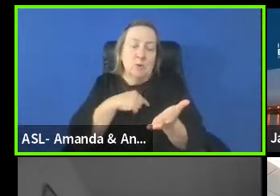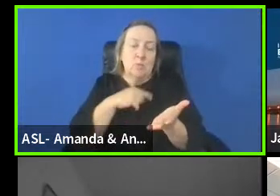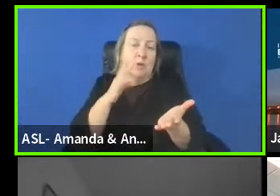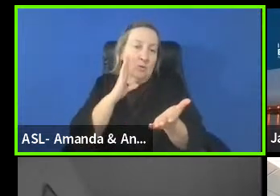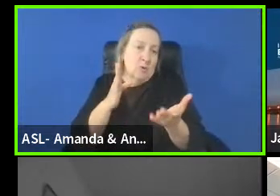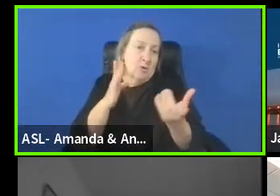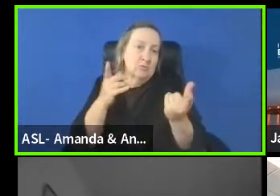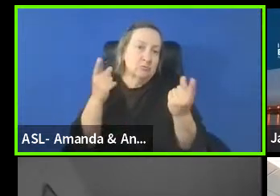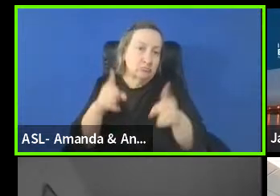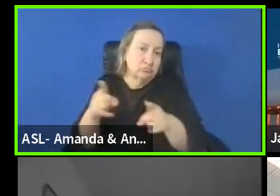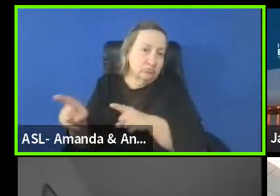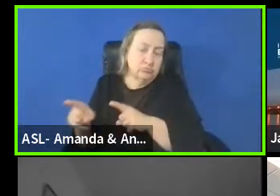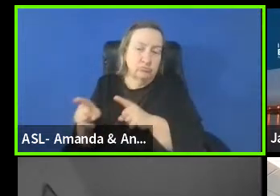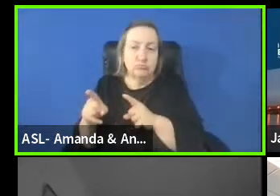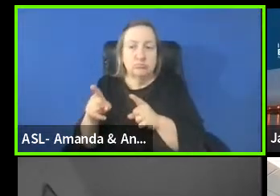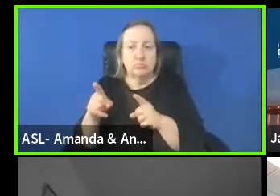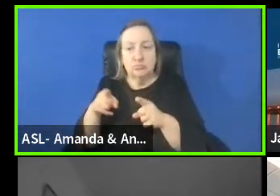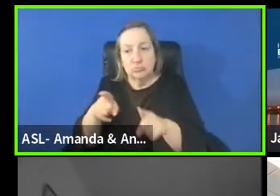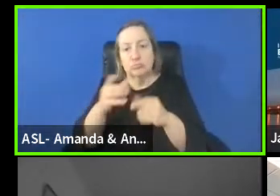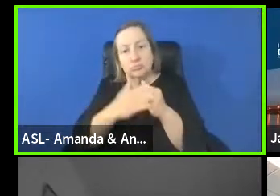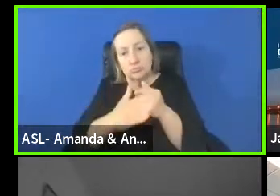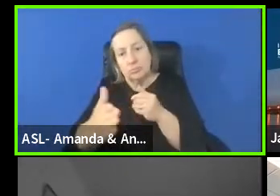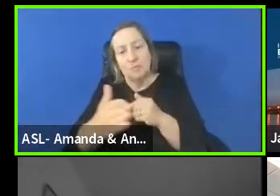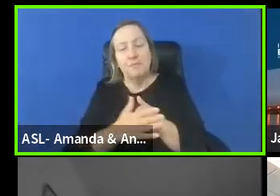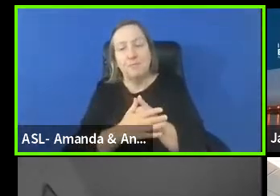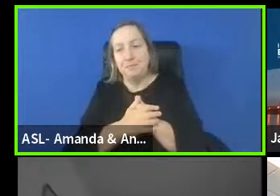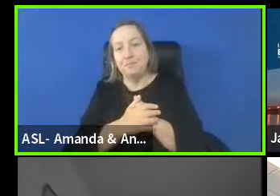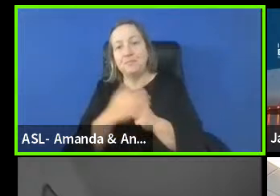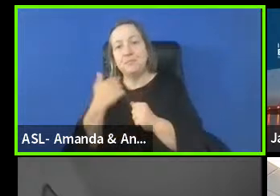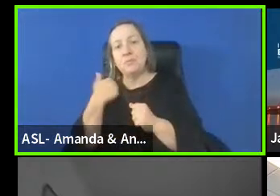happening as we move forward. We have